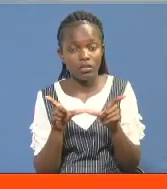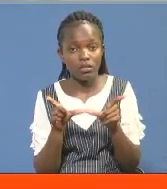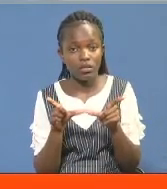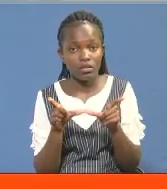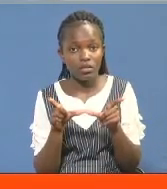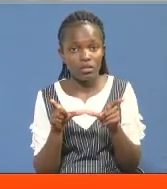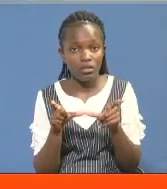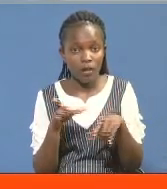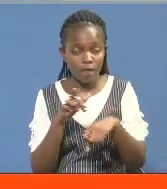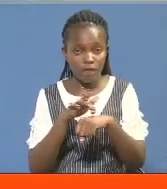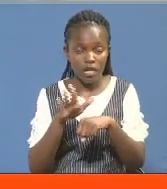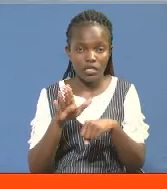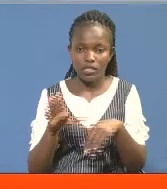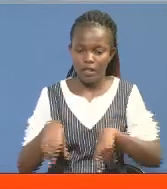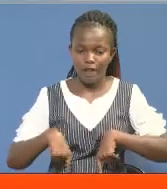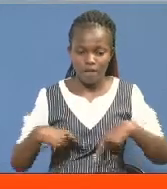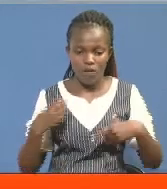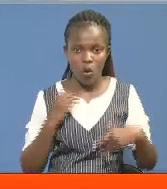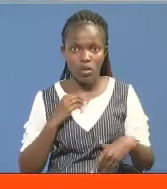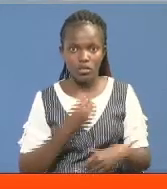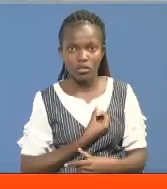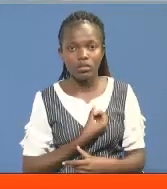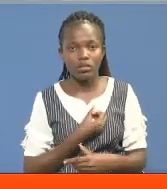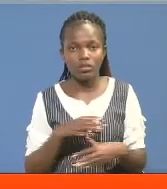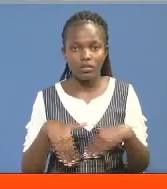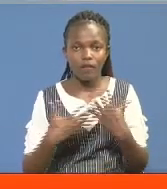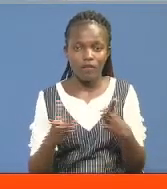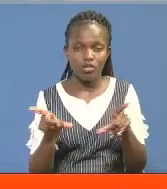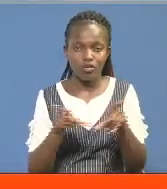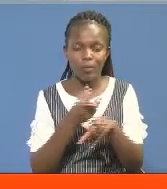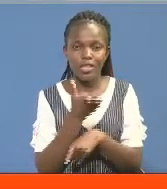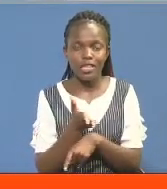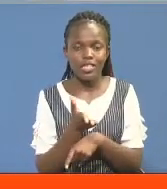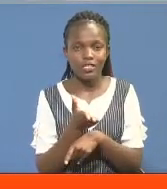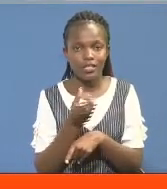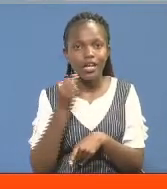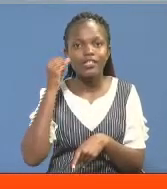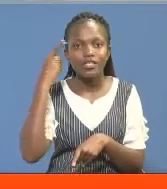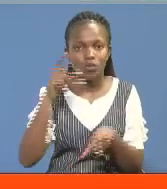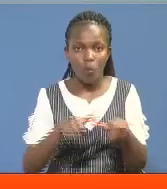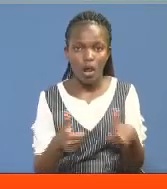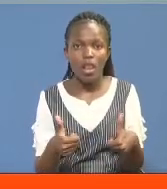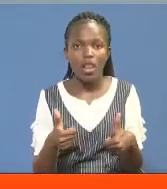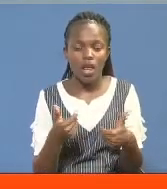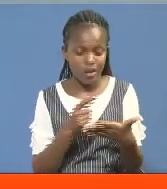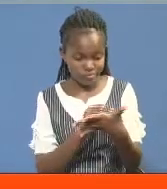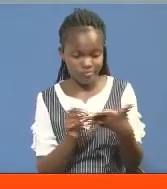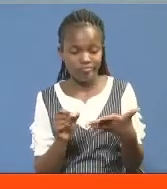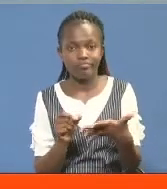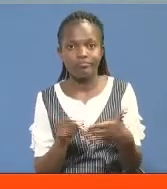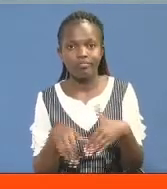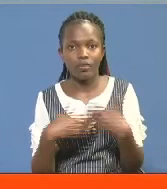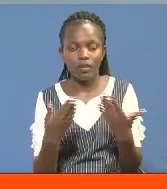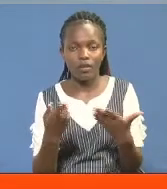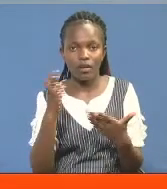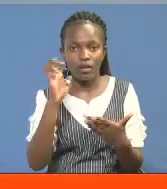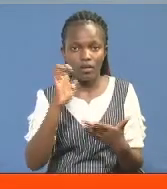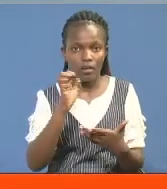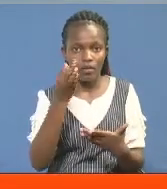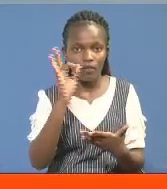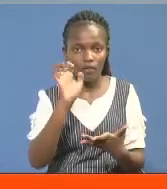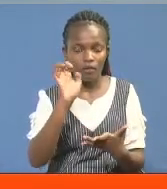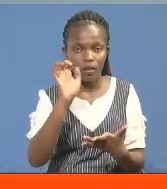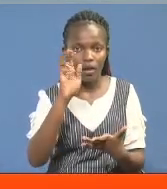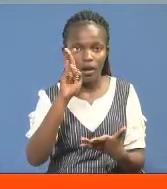have impact on our lives, we should be given that document for us to internalize and understand. All right. Now, given that the referendum might be